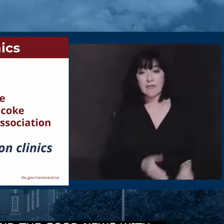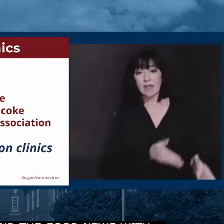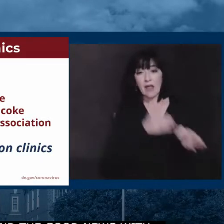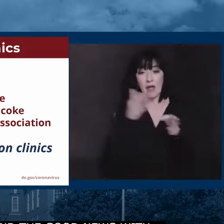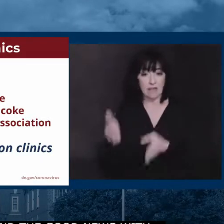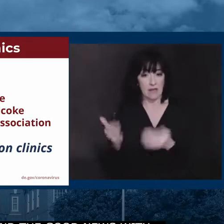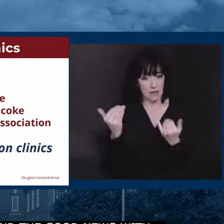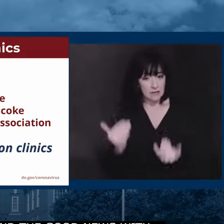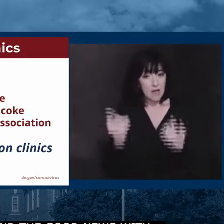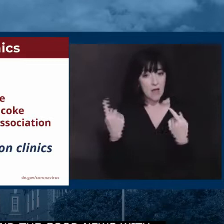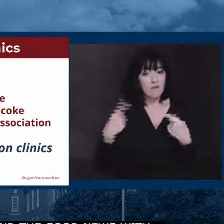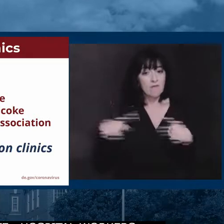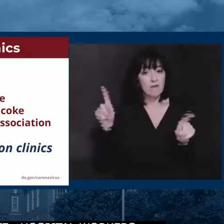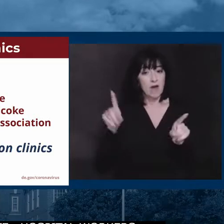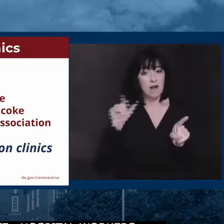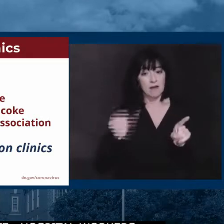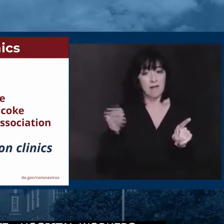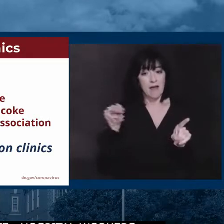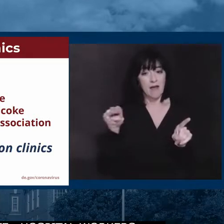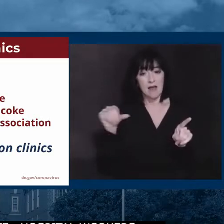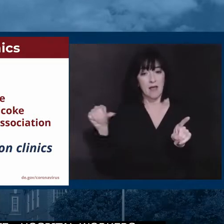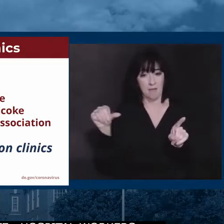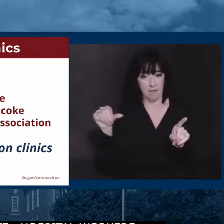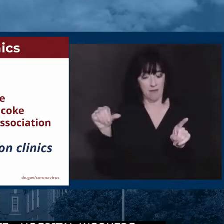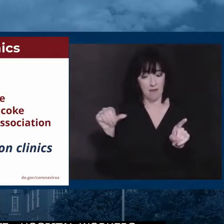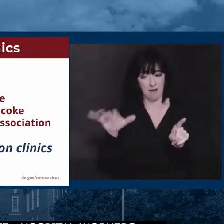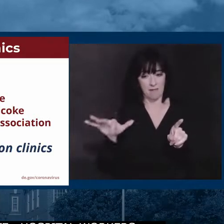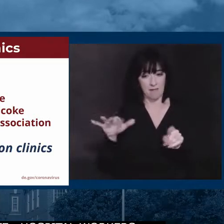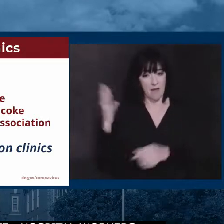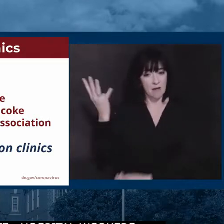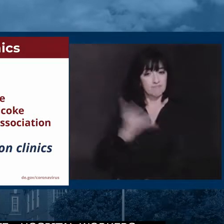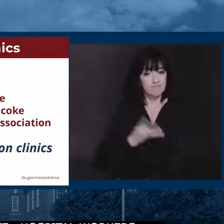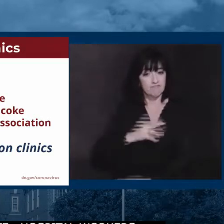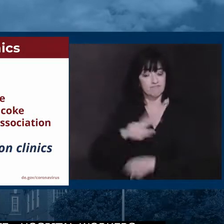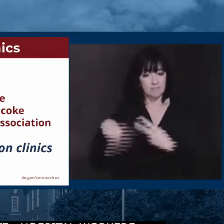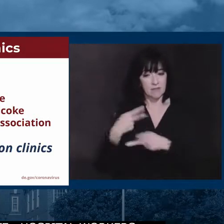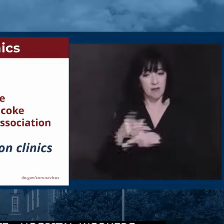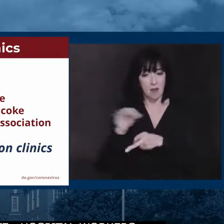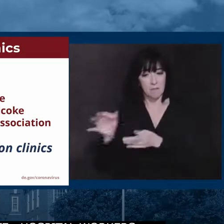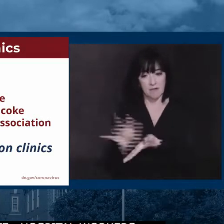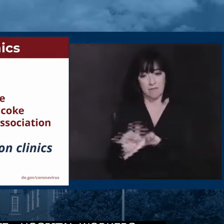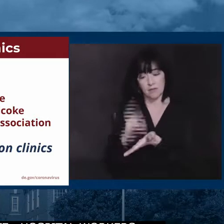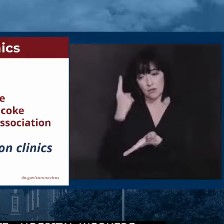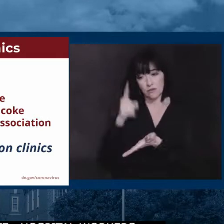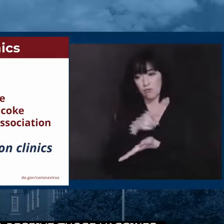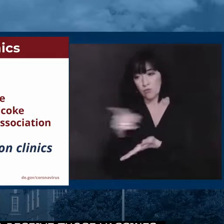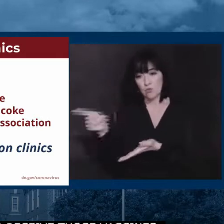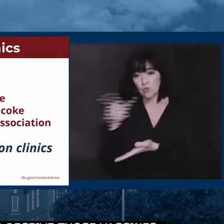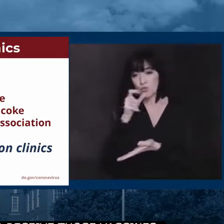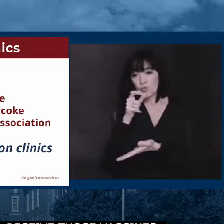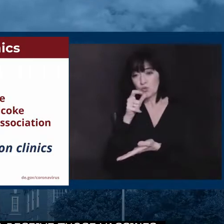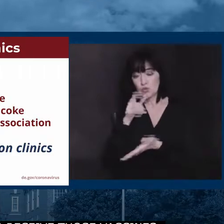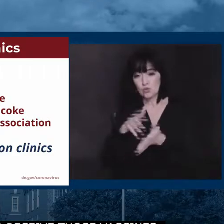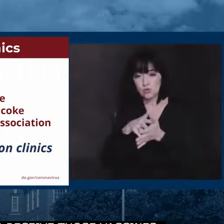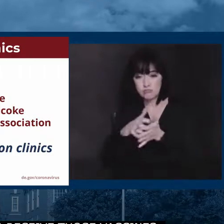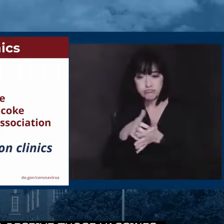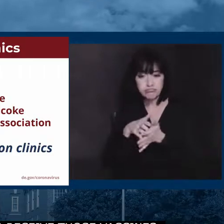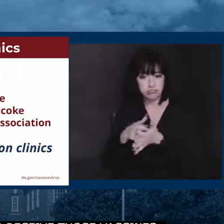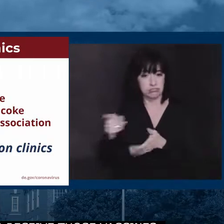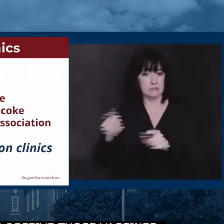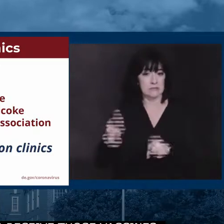then monoclonal antibodies as a way of treating particularly those most vulnerable populations and helping us